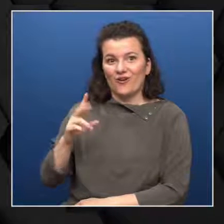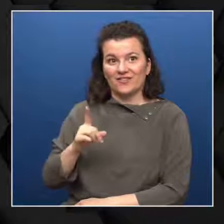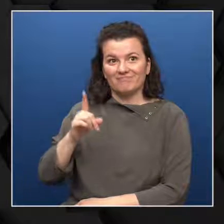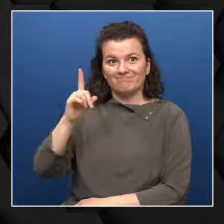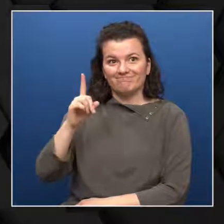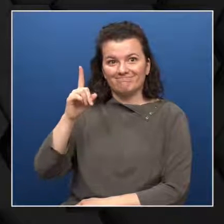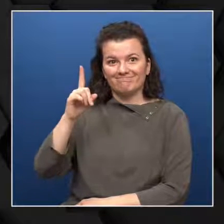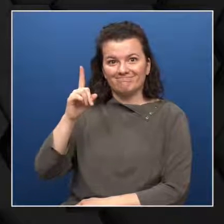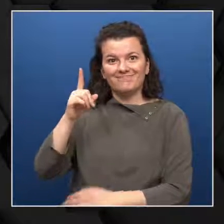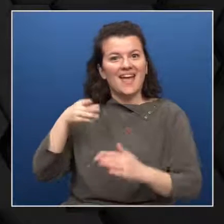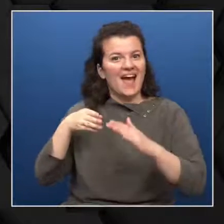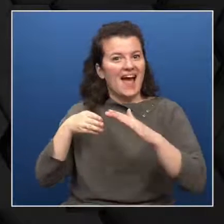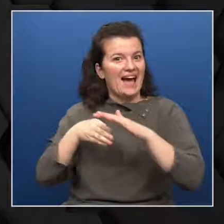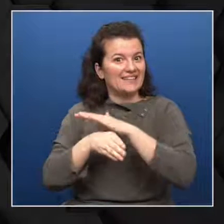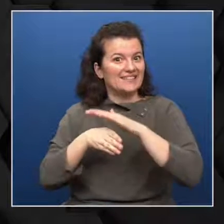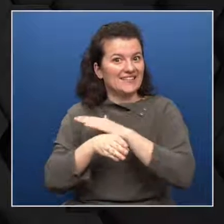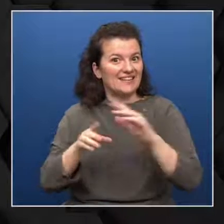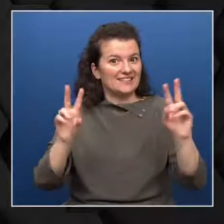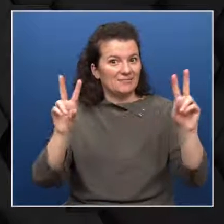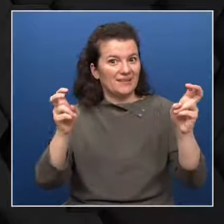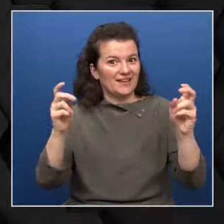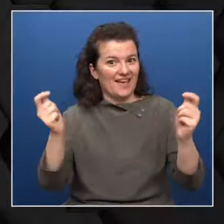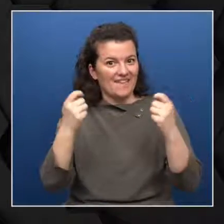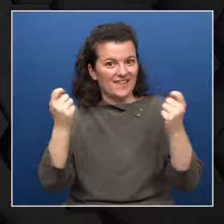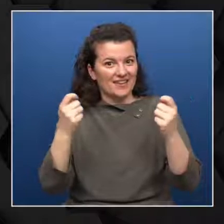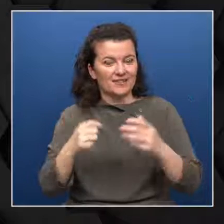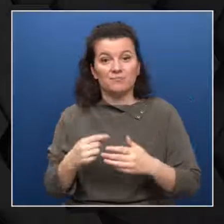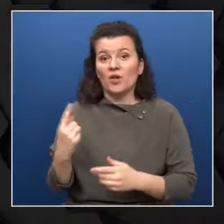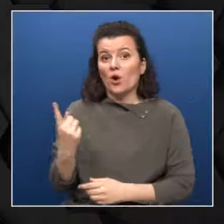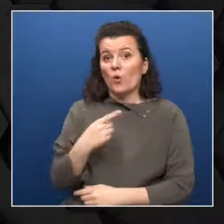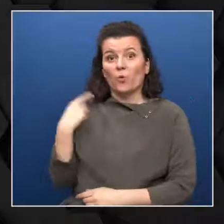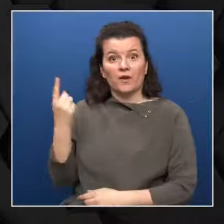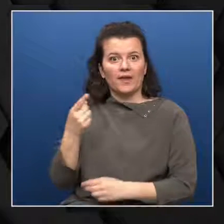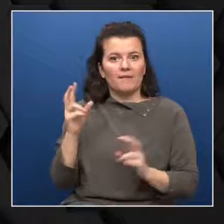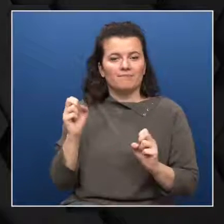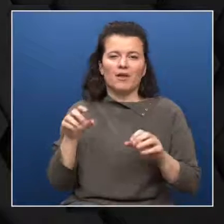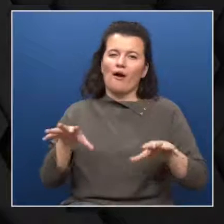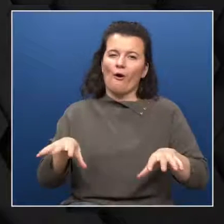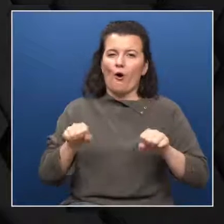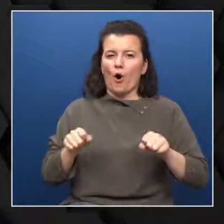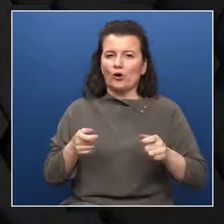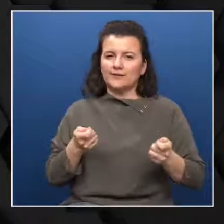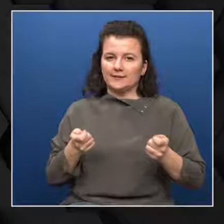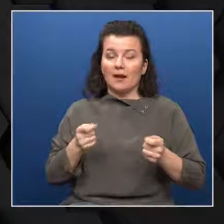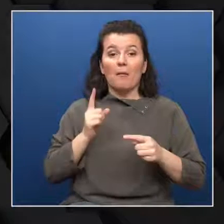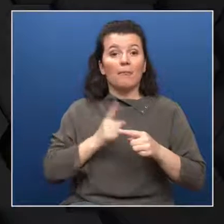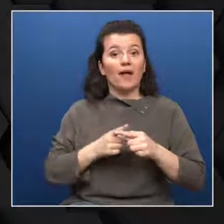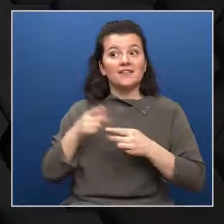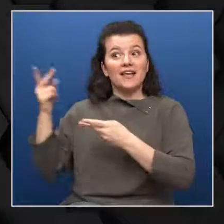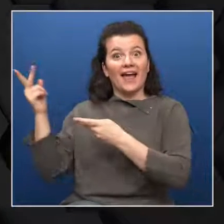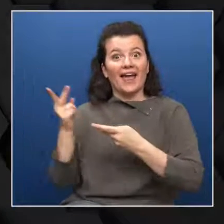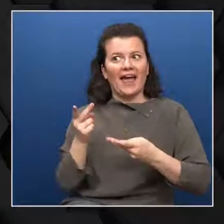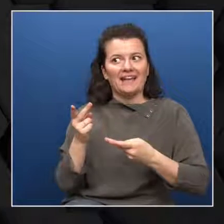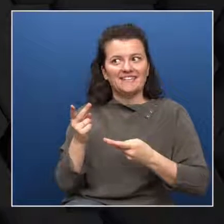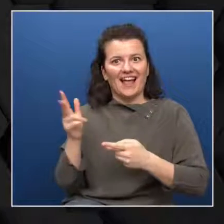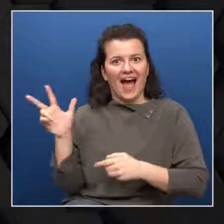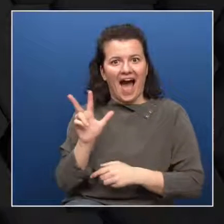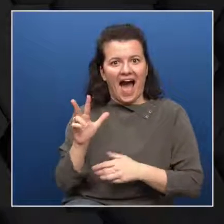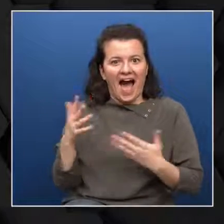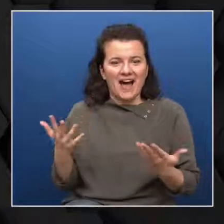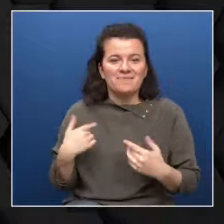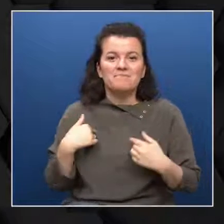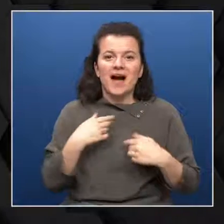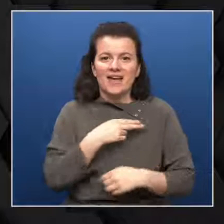three are your hosts and guests at the same time. How exciting is that? My name is Dona Sarkar. I lead advocacy for the